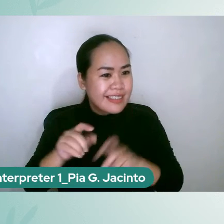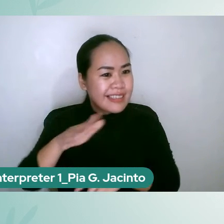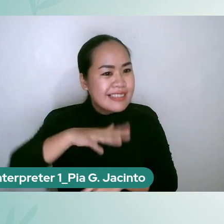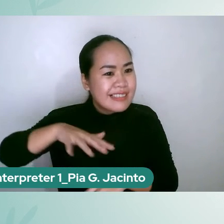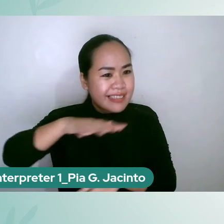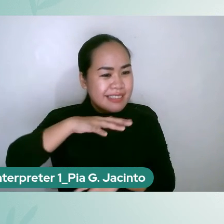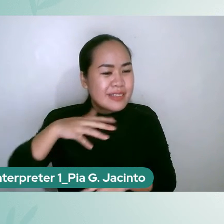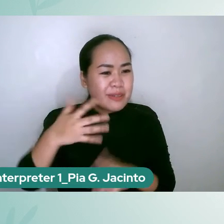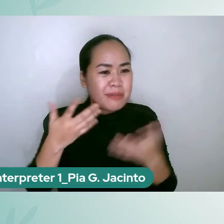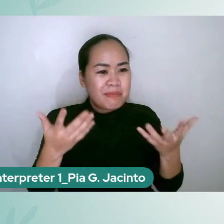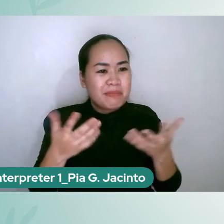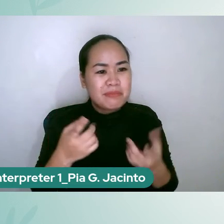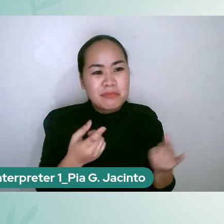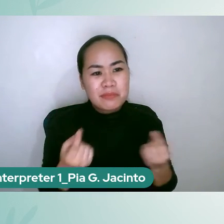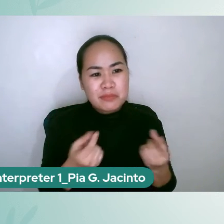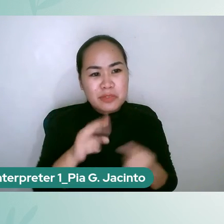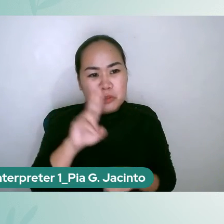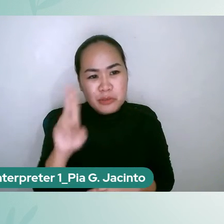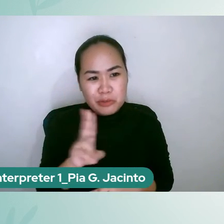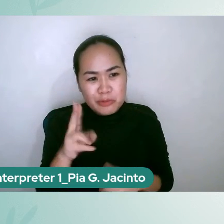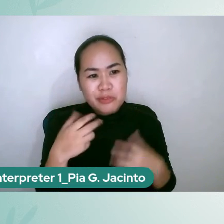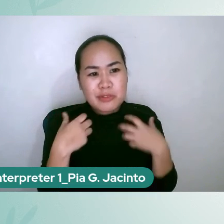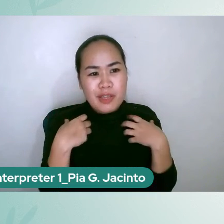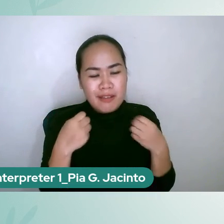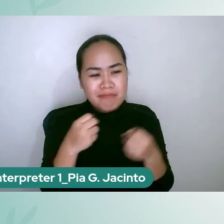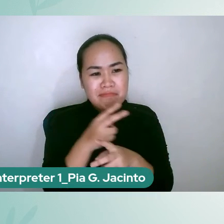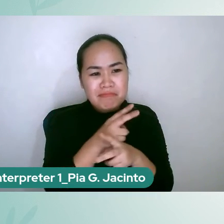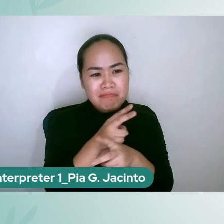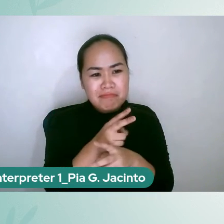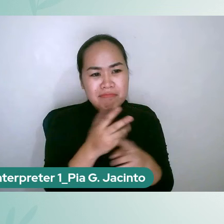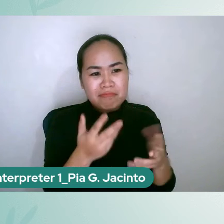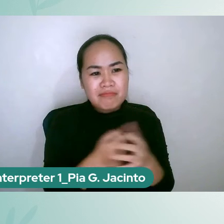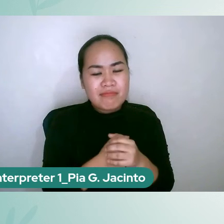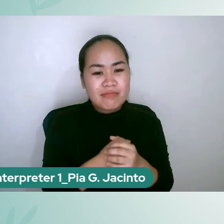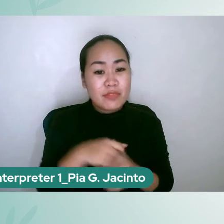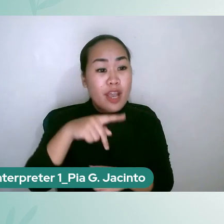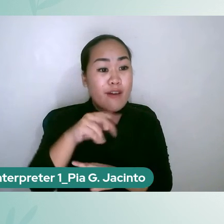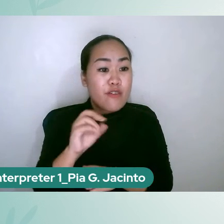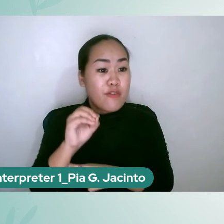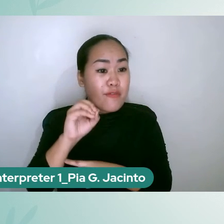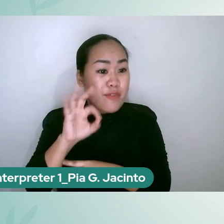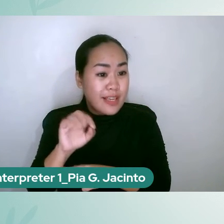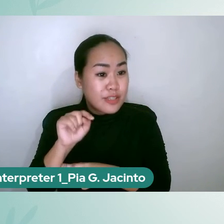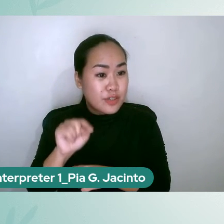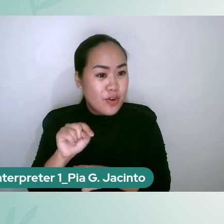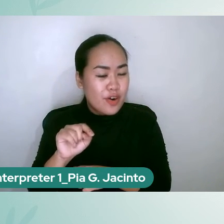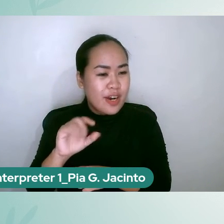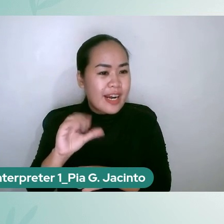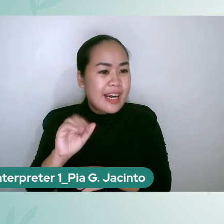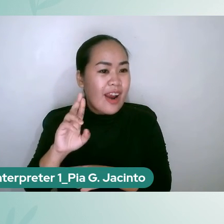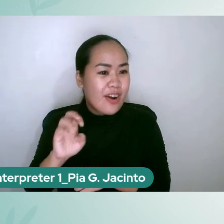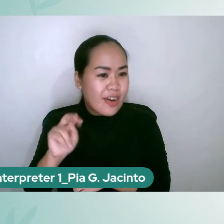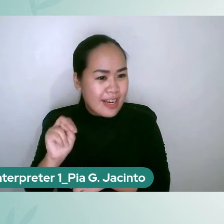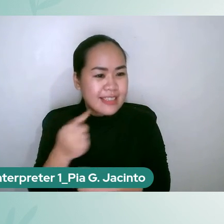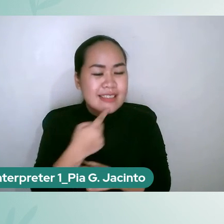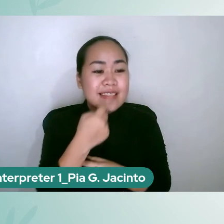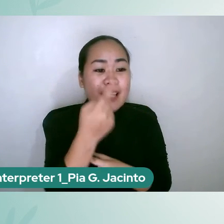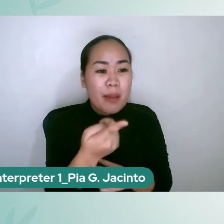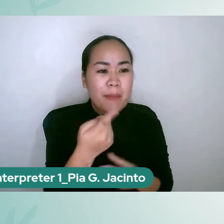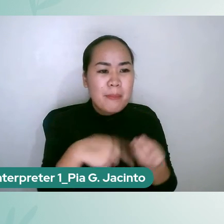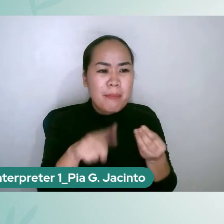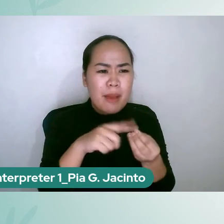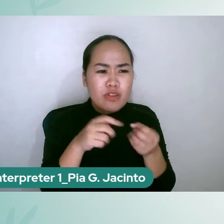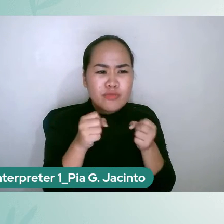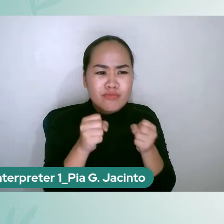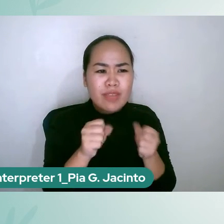the healthcare facilities. Professor Karen Canfell offers strategies and a